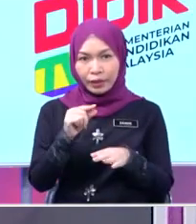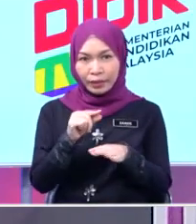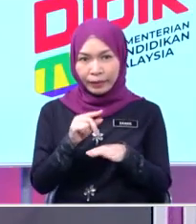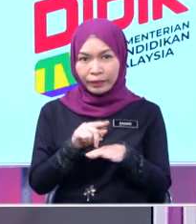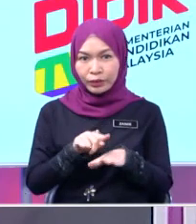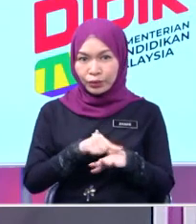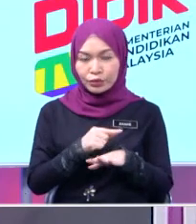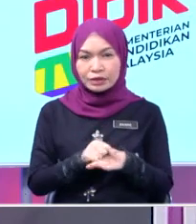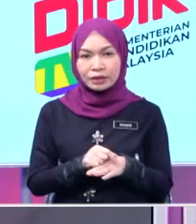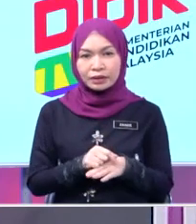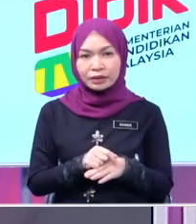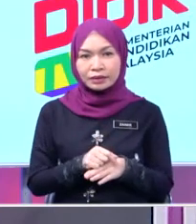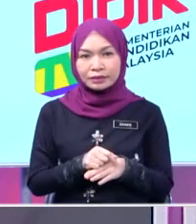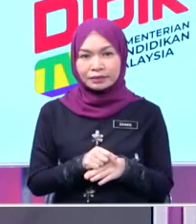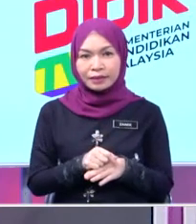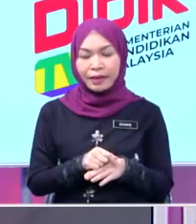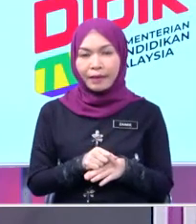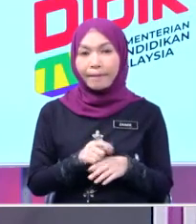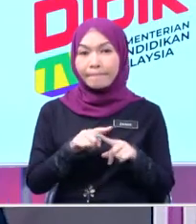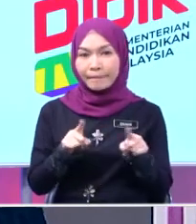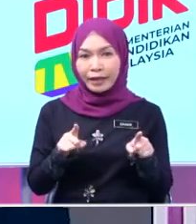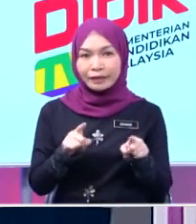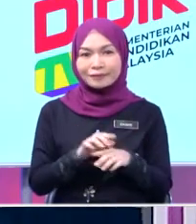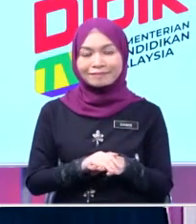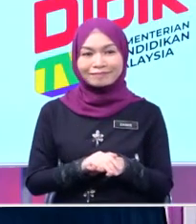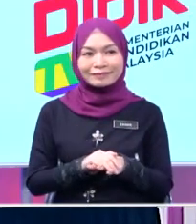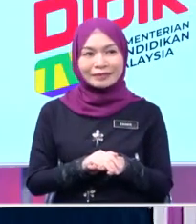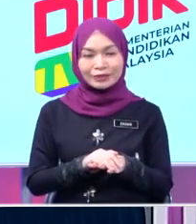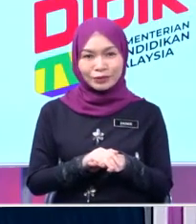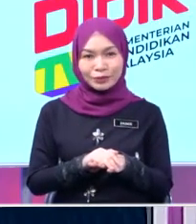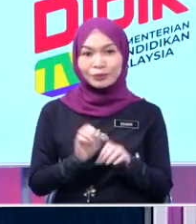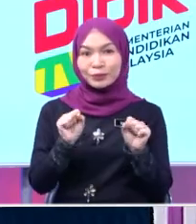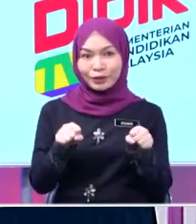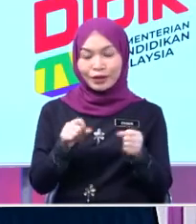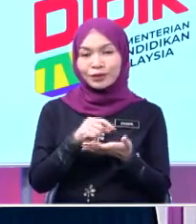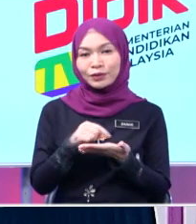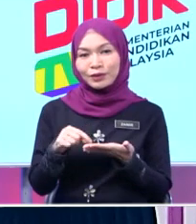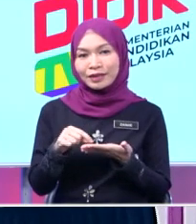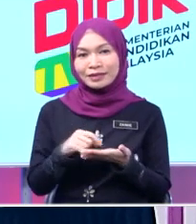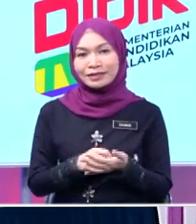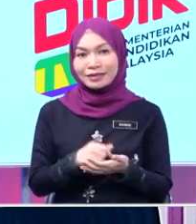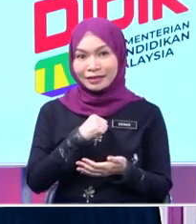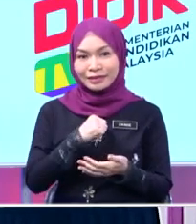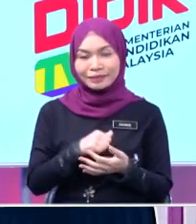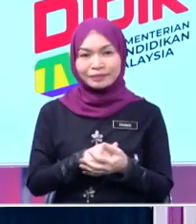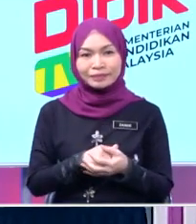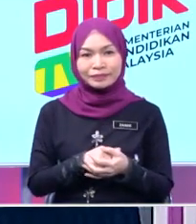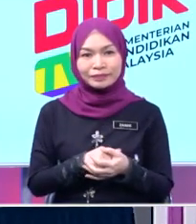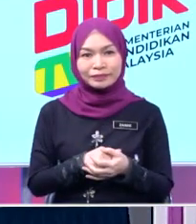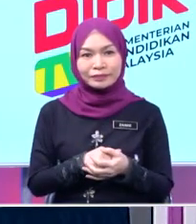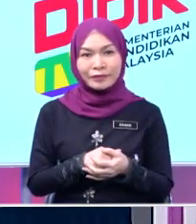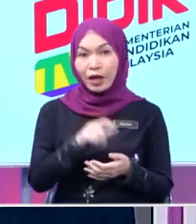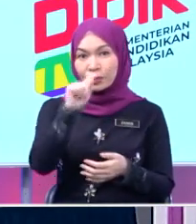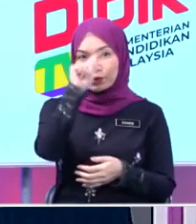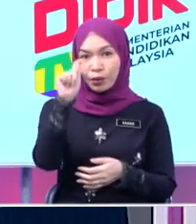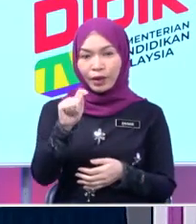be reliant too much on it. Okay? Okay, teacher. Right. Moving on to question 3. There's one of